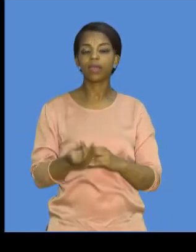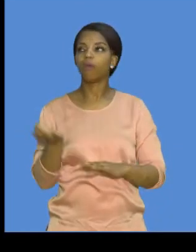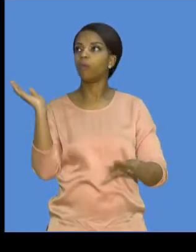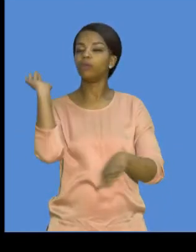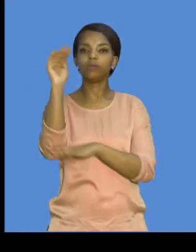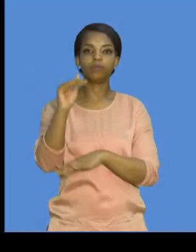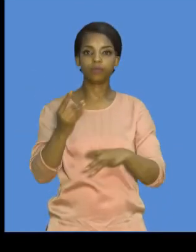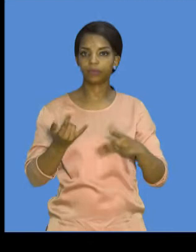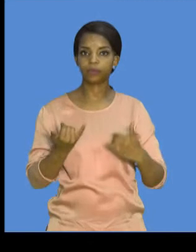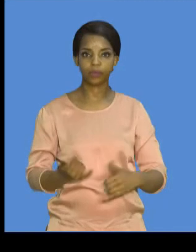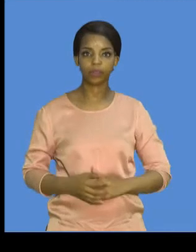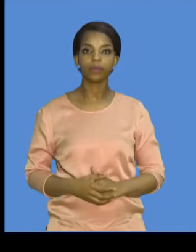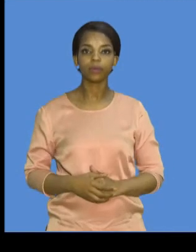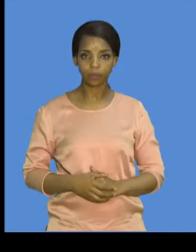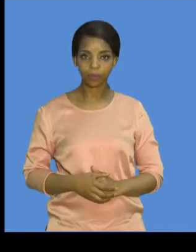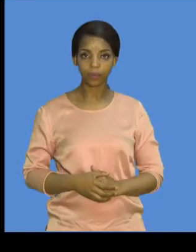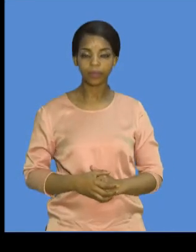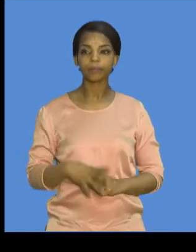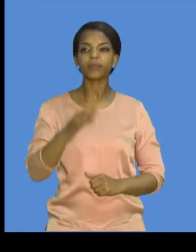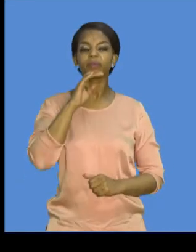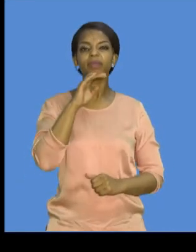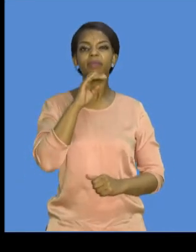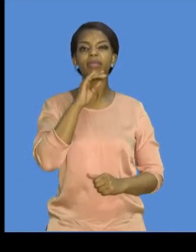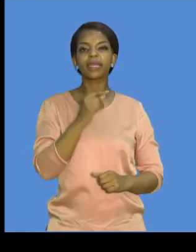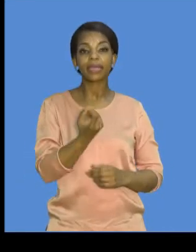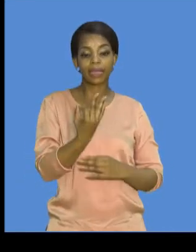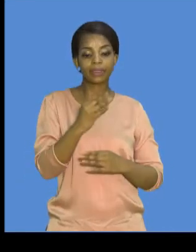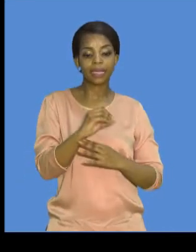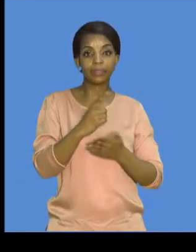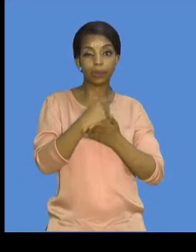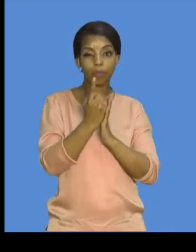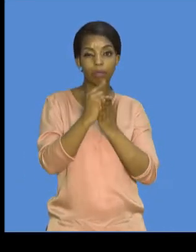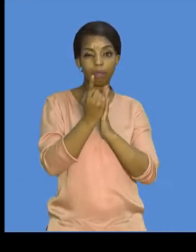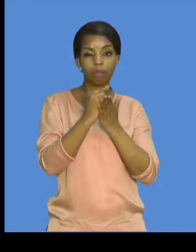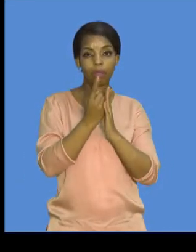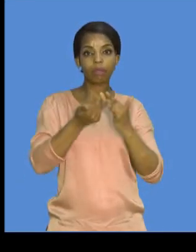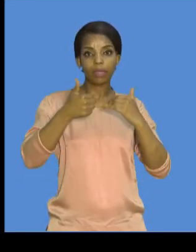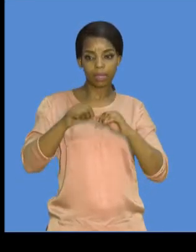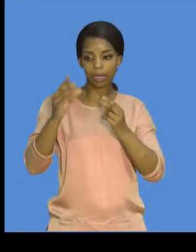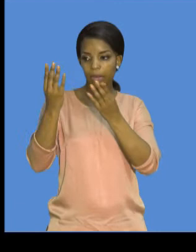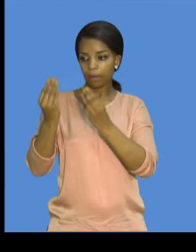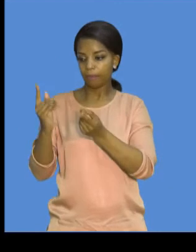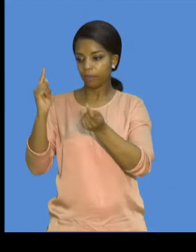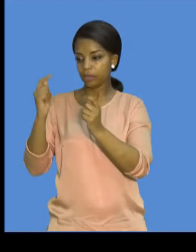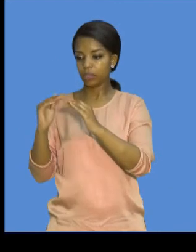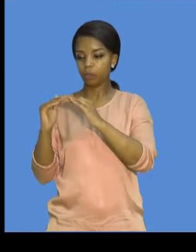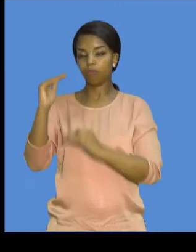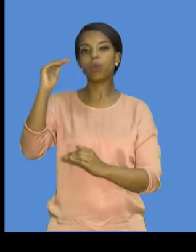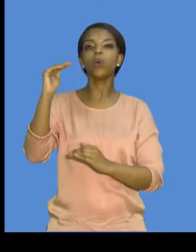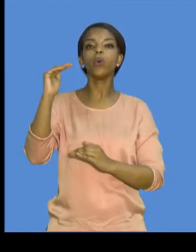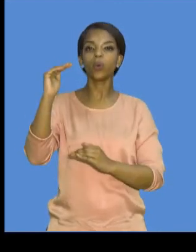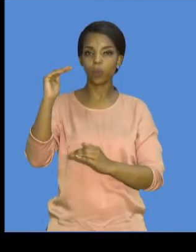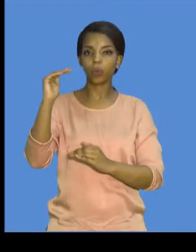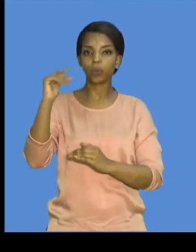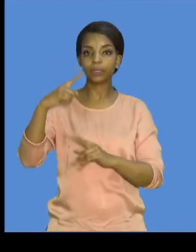So it actually took until 30 weeks to double from 10 weeks. 40 weeks, you can see this